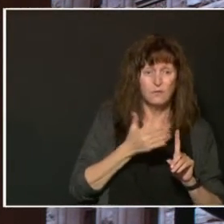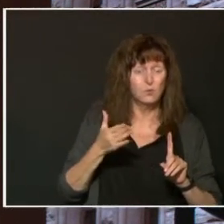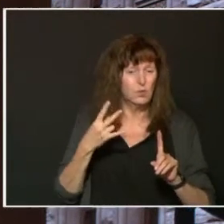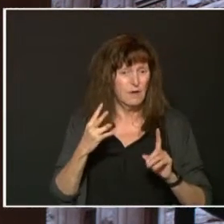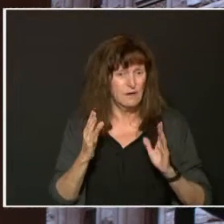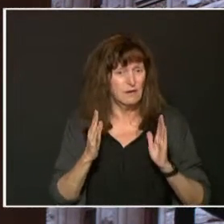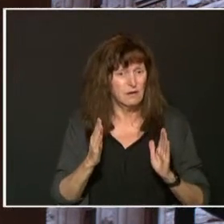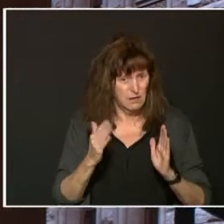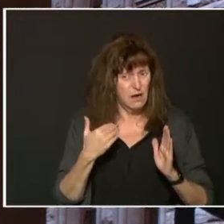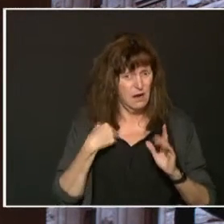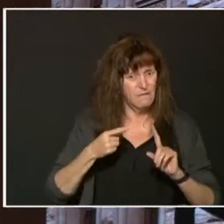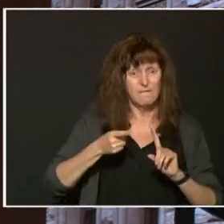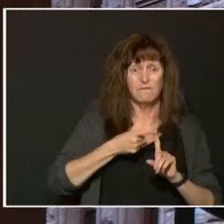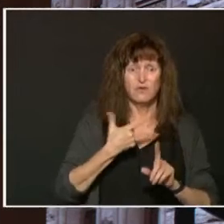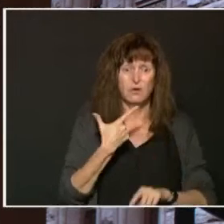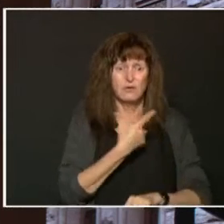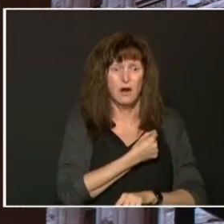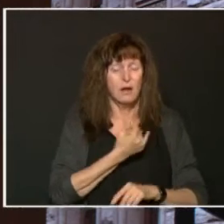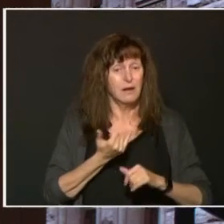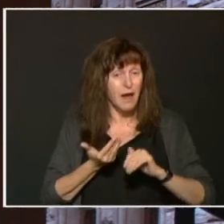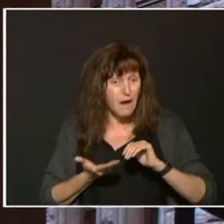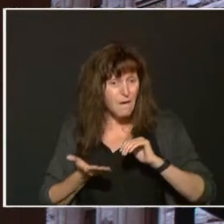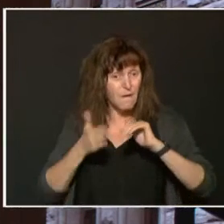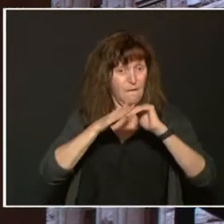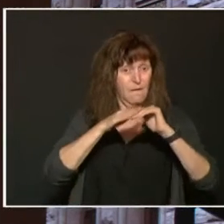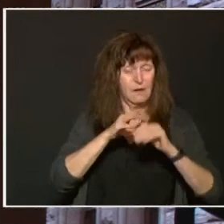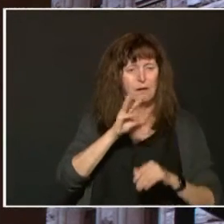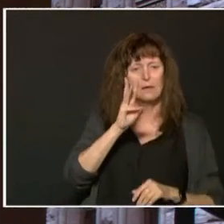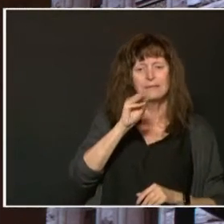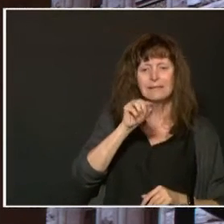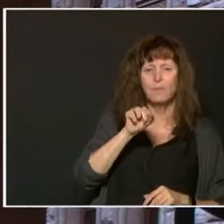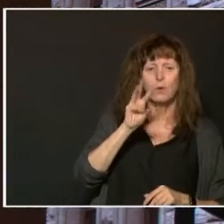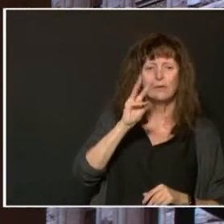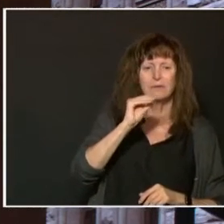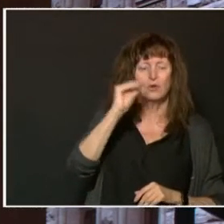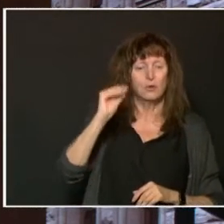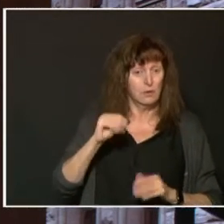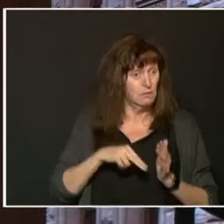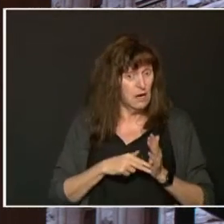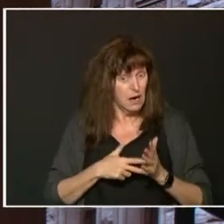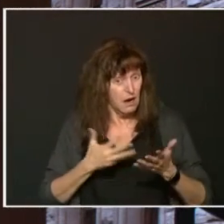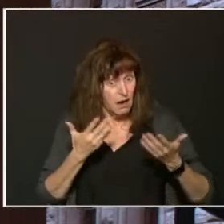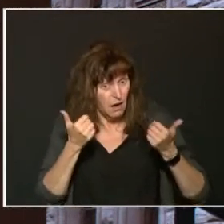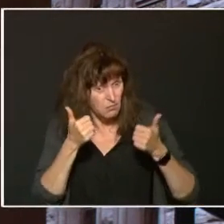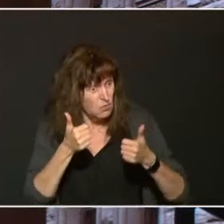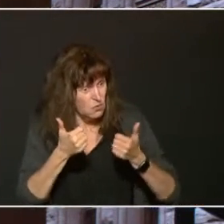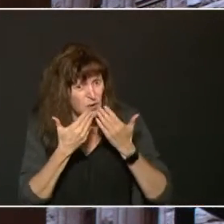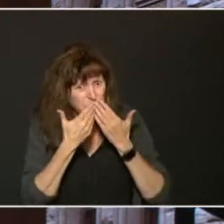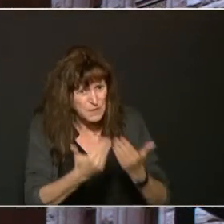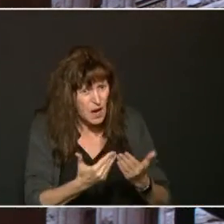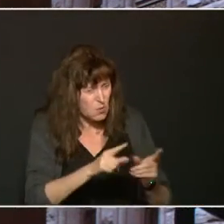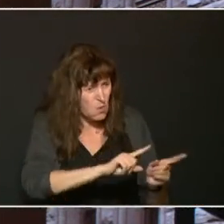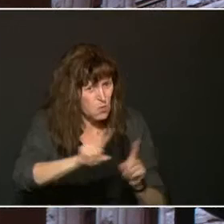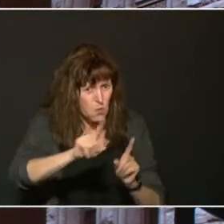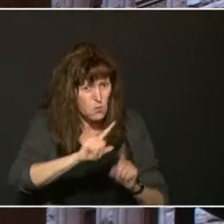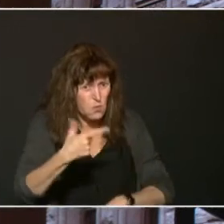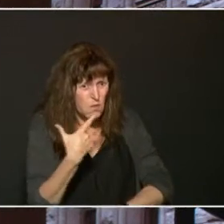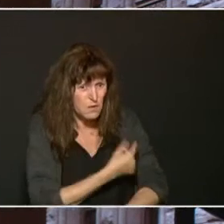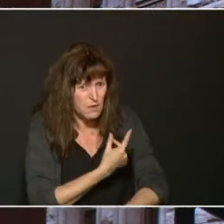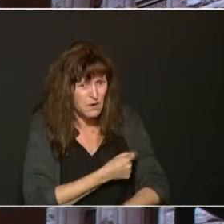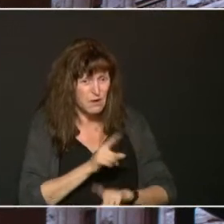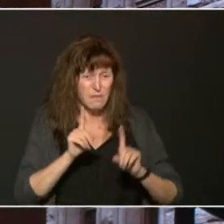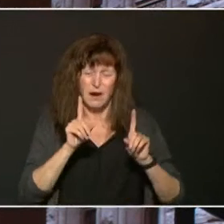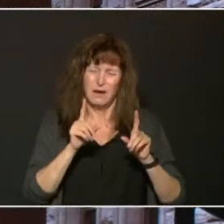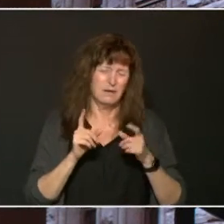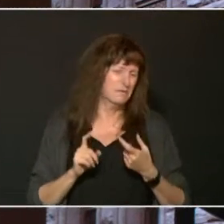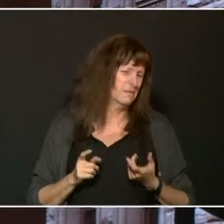to 60.6. So thank you to all who have come forward, but we need to get this figure climbing more rapidly with the close approach